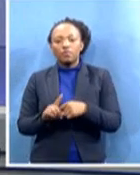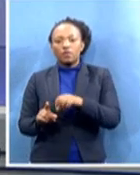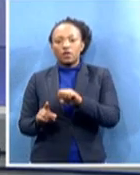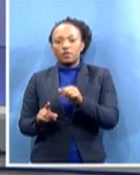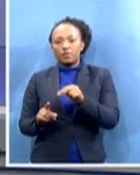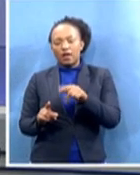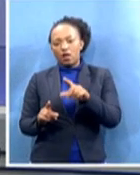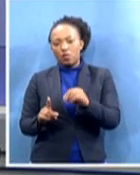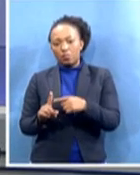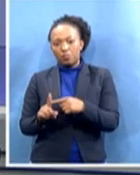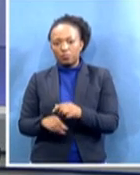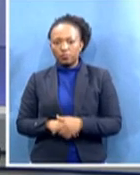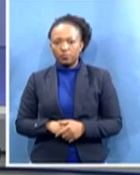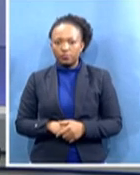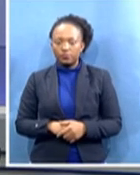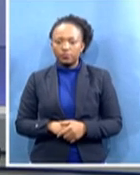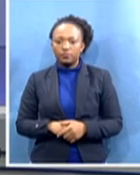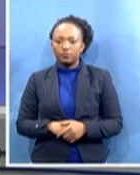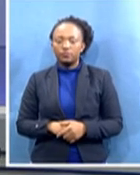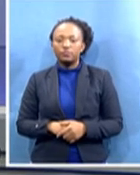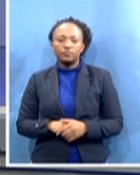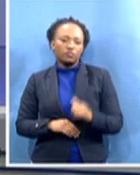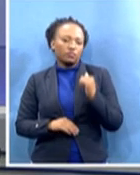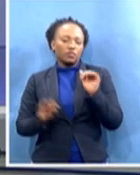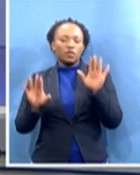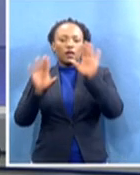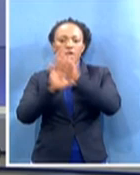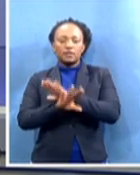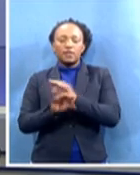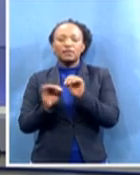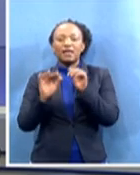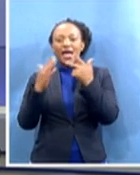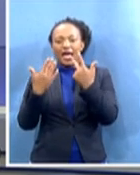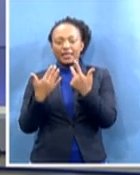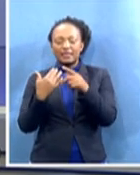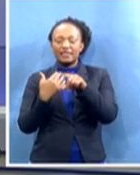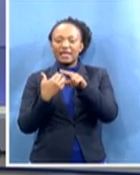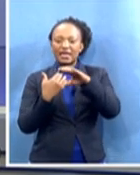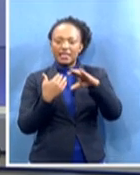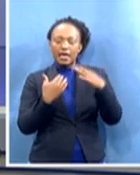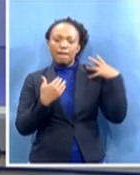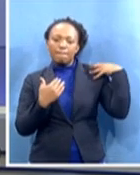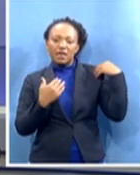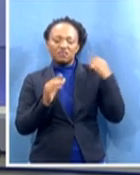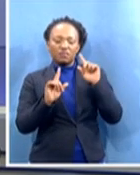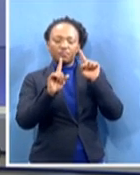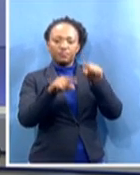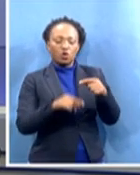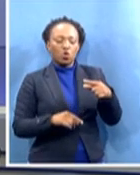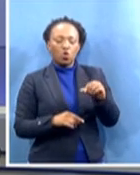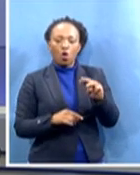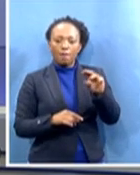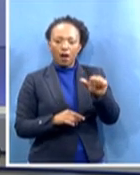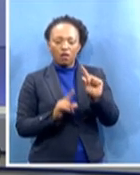Last night, a delegation of 8 DRC ministers went to Goma to lead the humanitarian response. It is led by the Minister of Defense